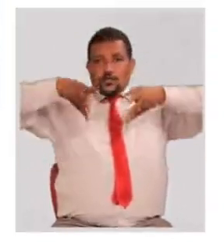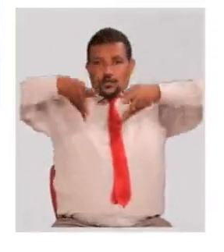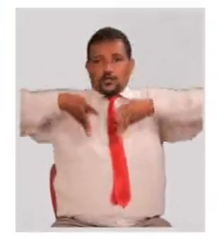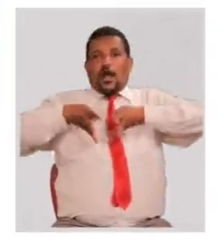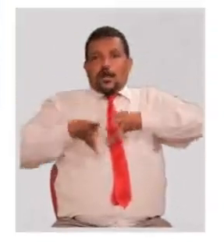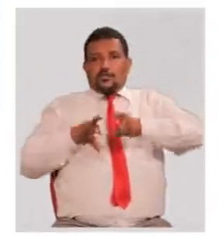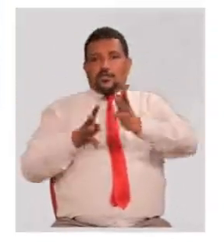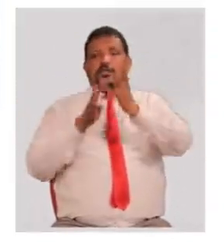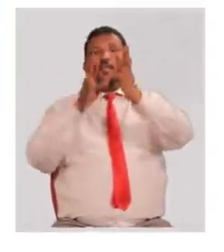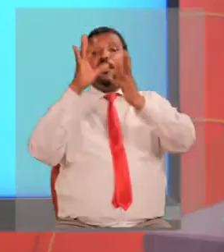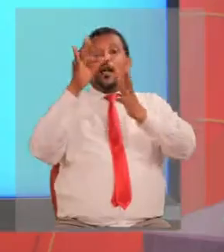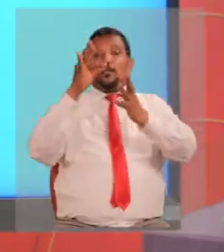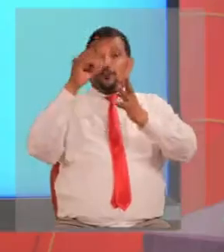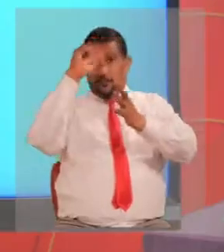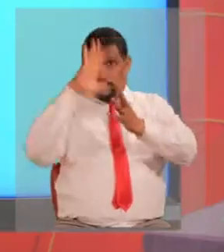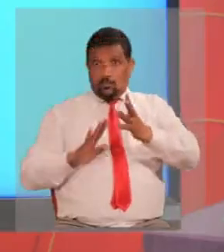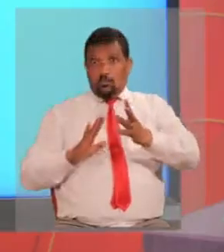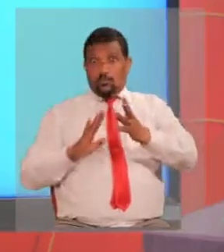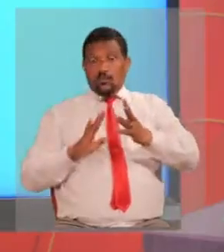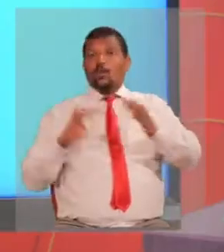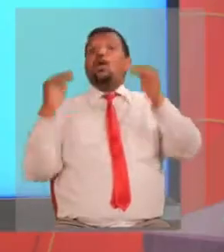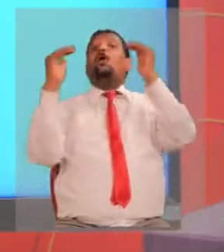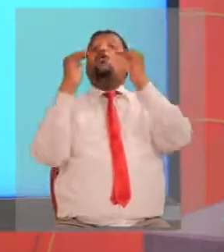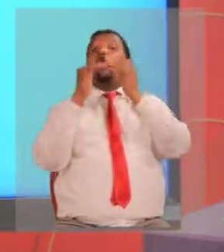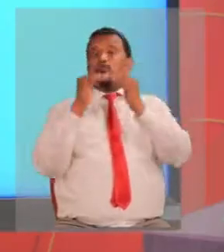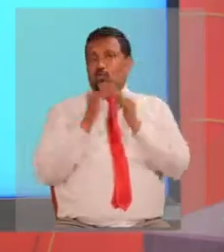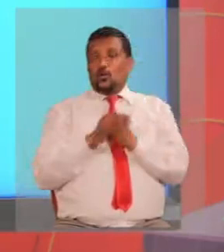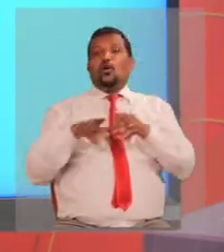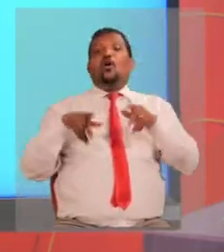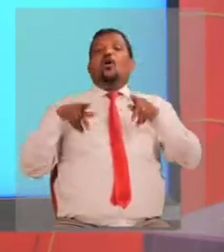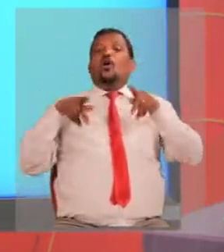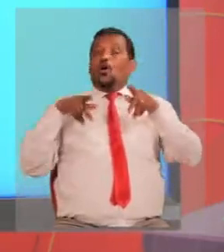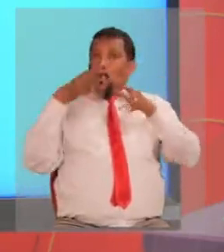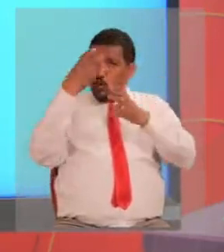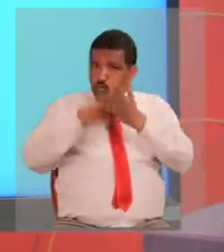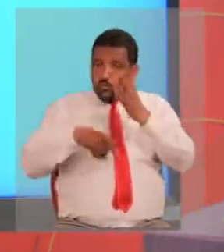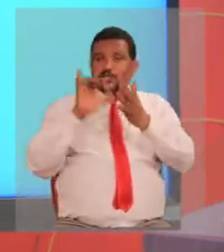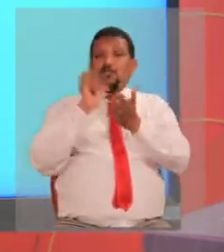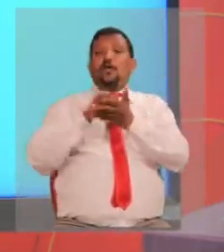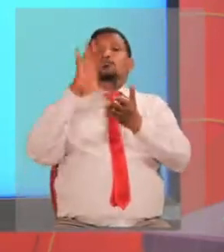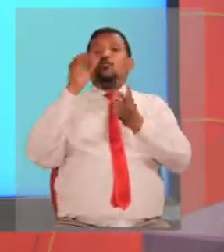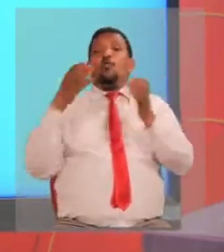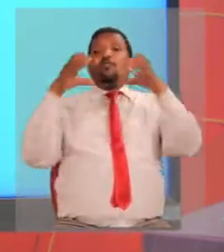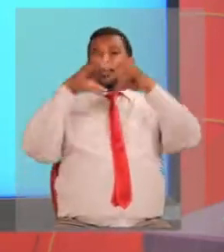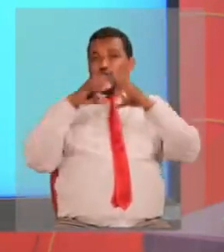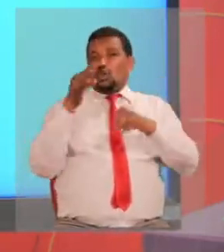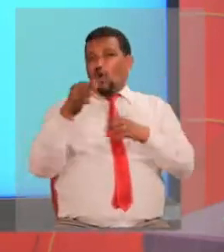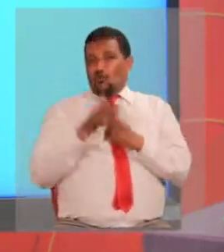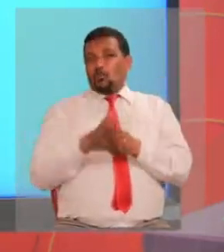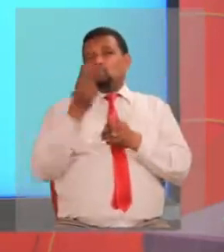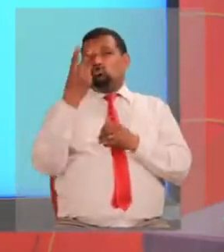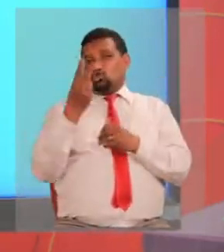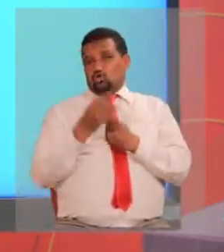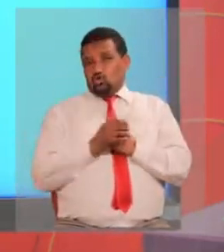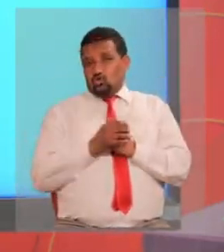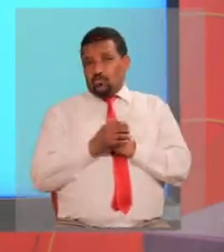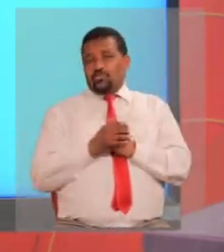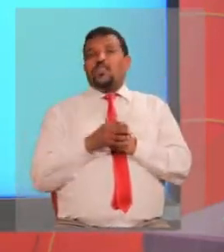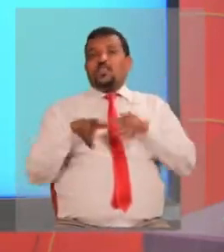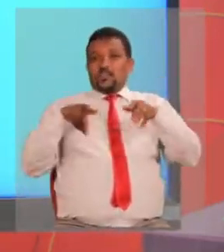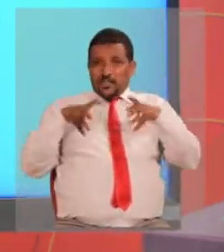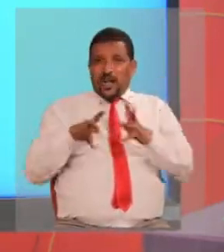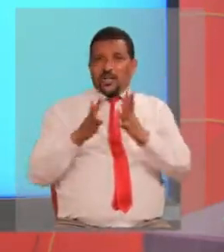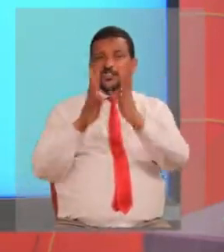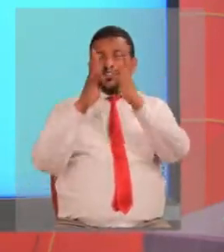and 8 labor is always equal to the output that the farmer gets from the combination of 2